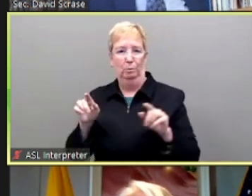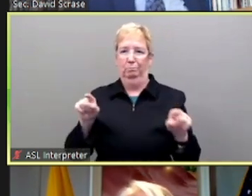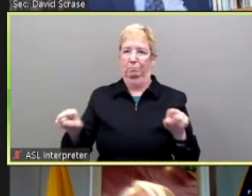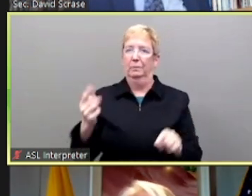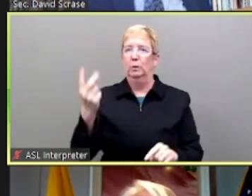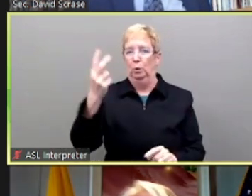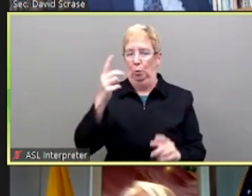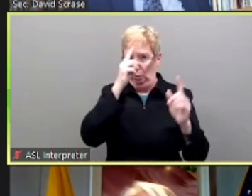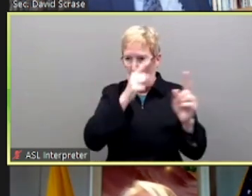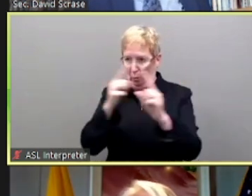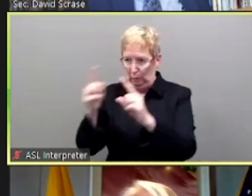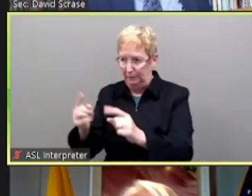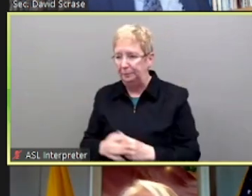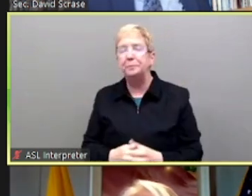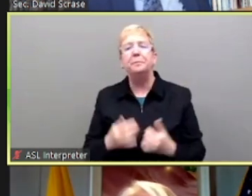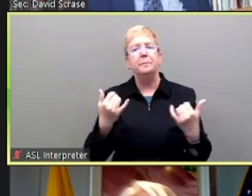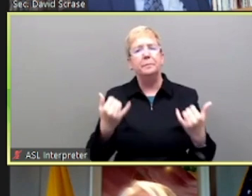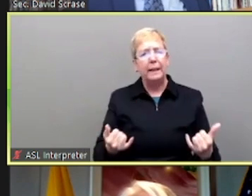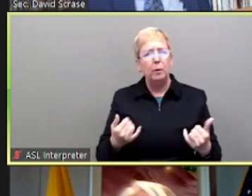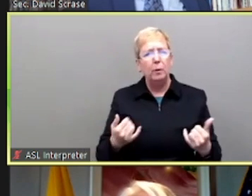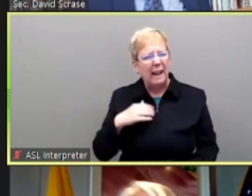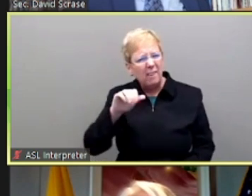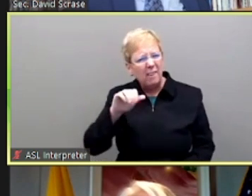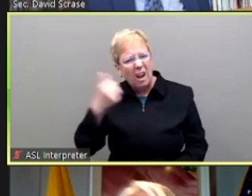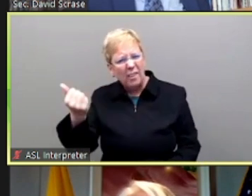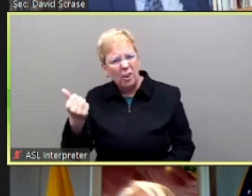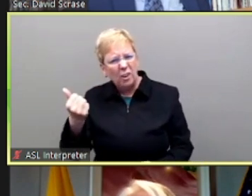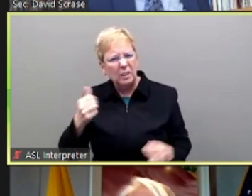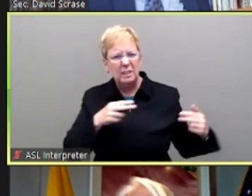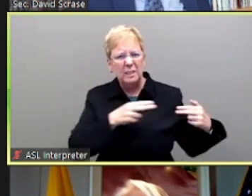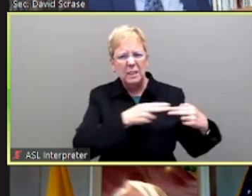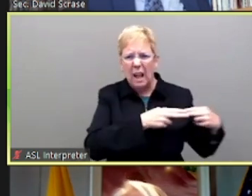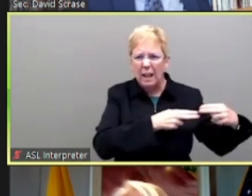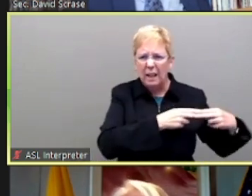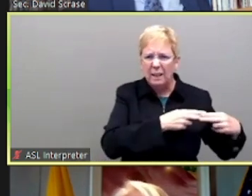All right, now I can't remember. Do I have another slide?